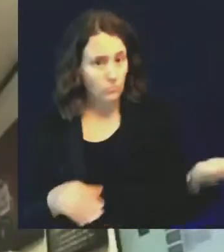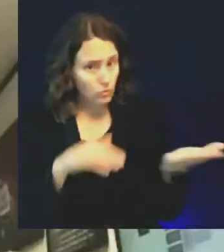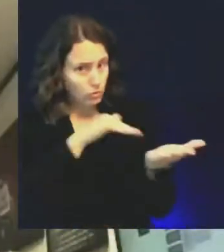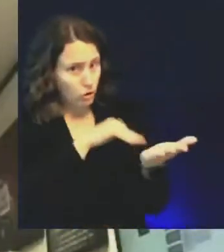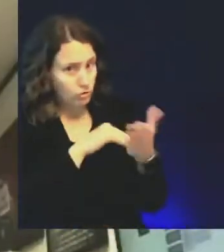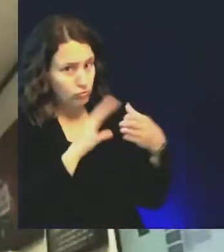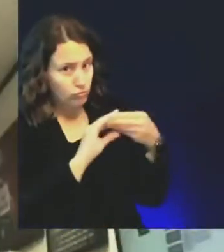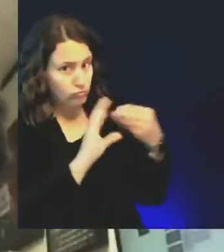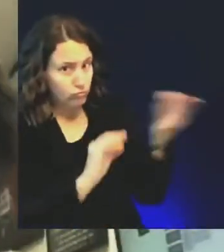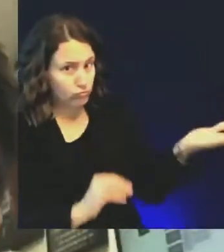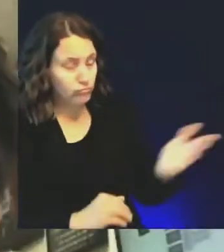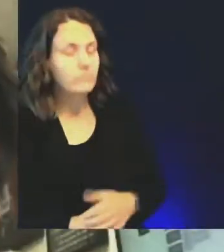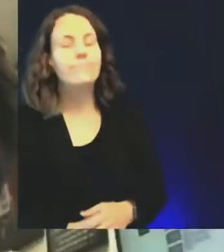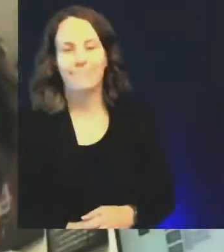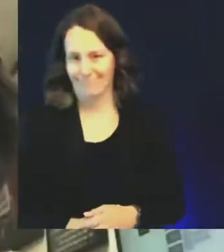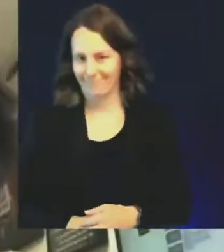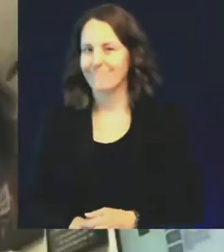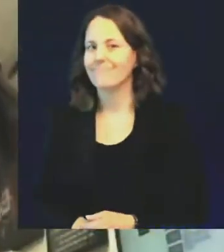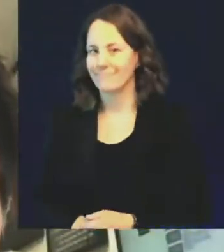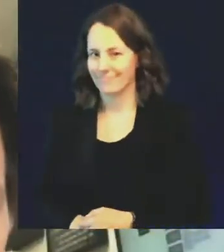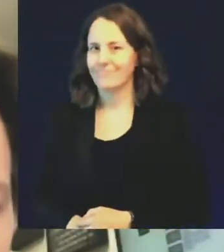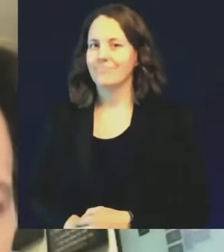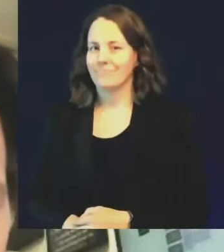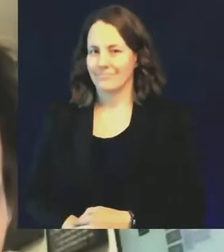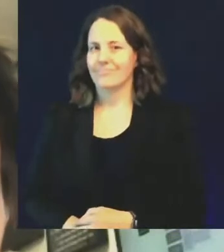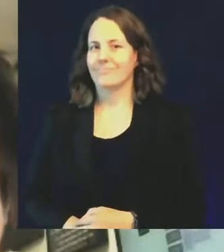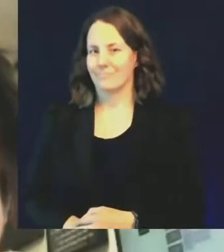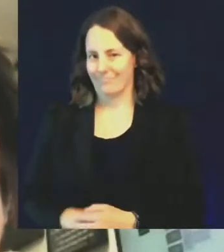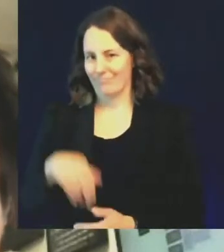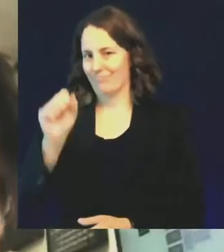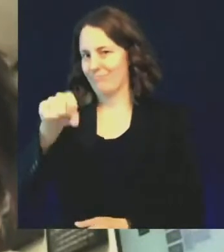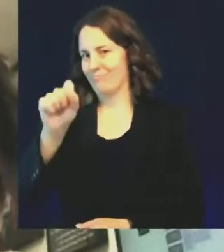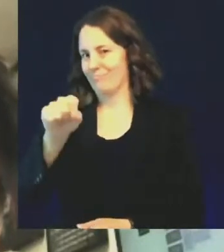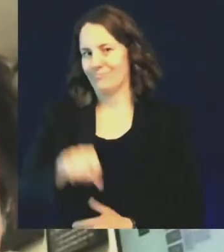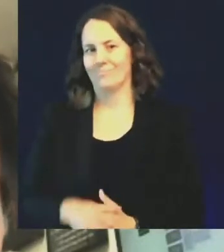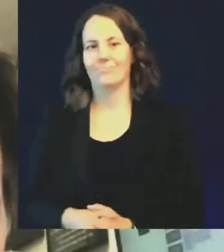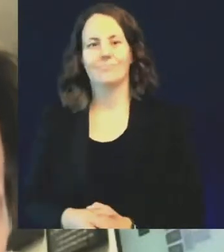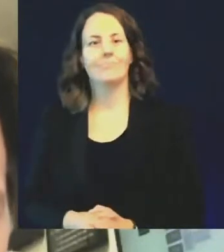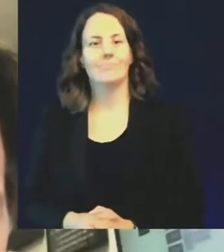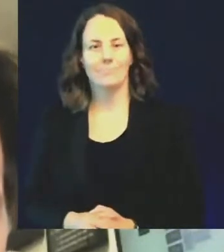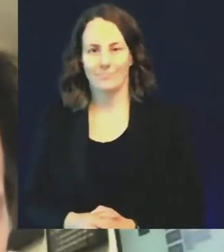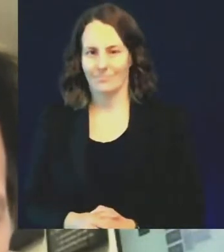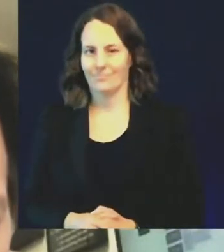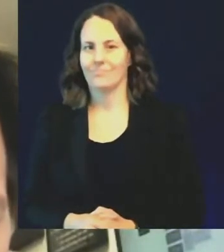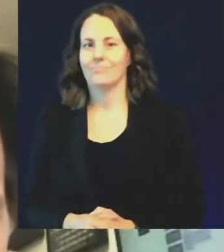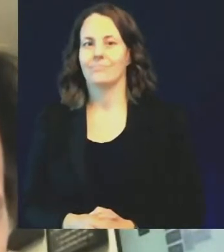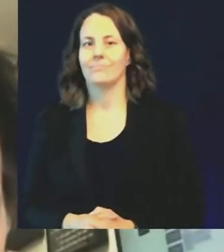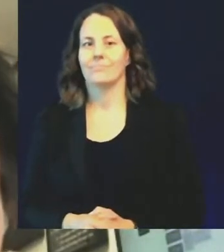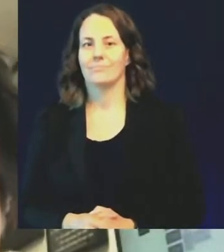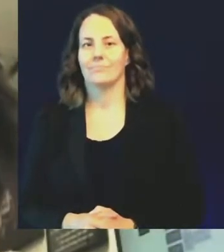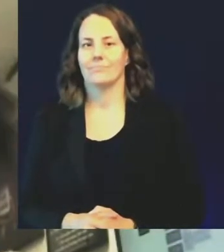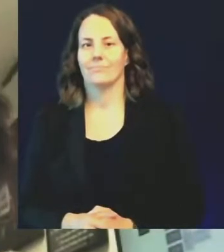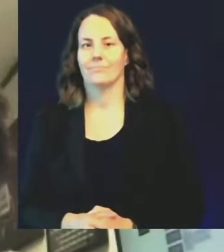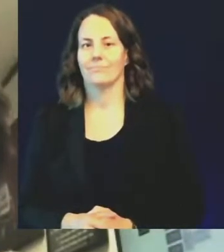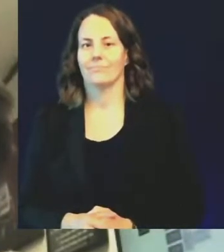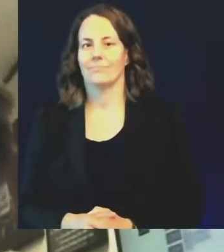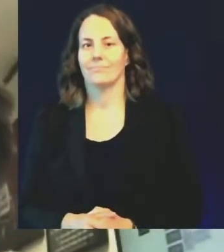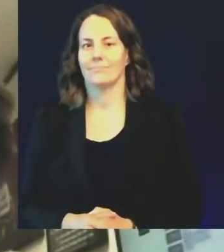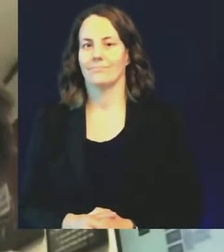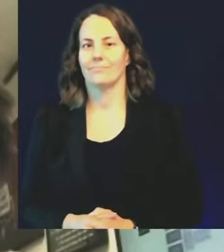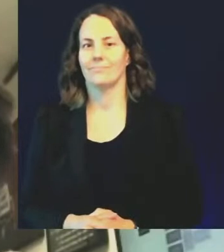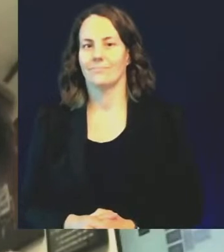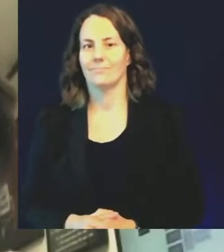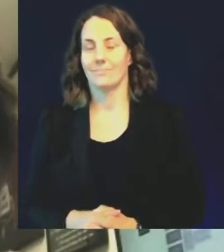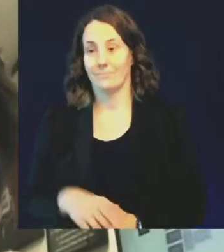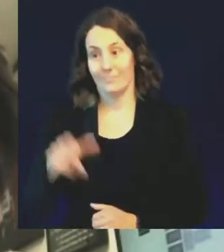with the sentiment that I don't think everyone who's willing has been vaccinated. And, in my clinical practice, I still